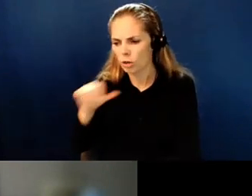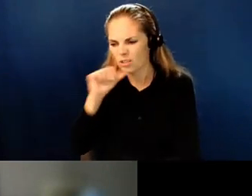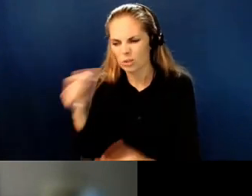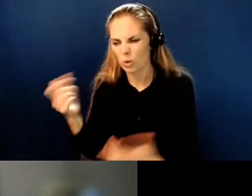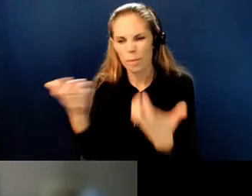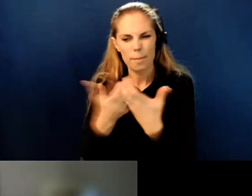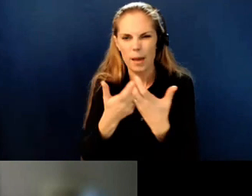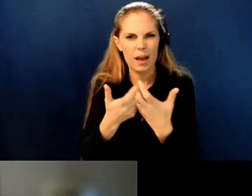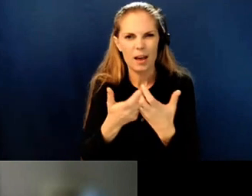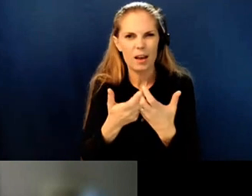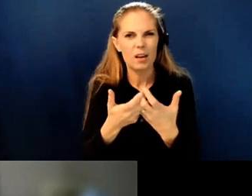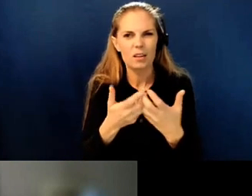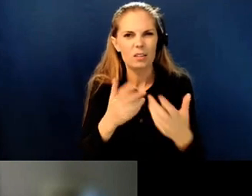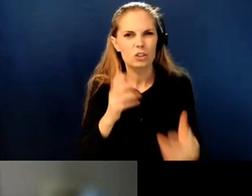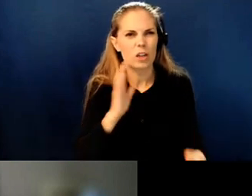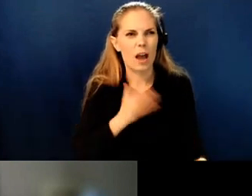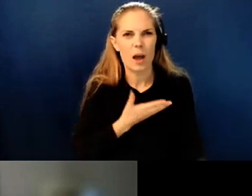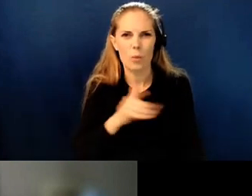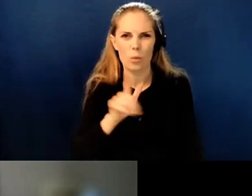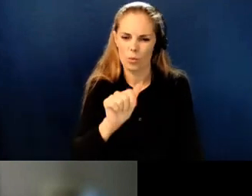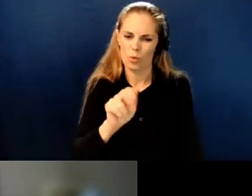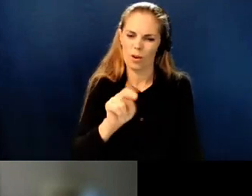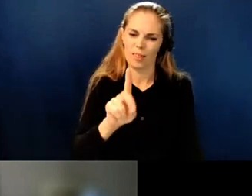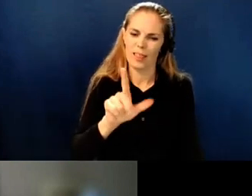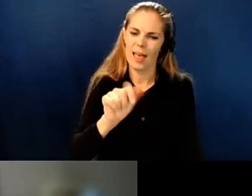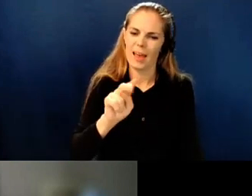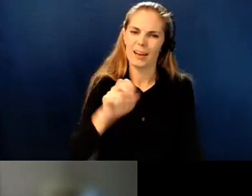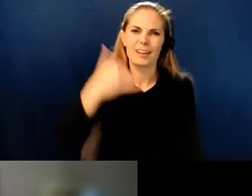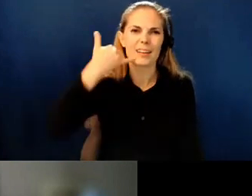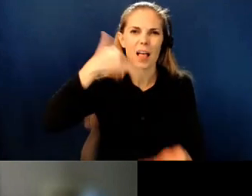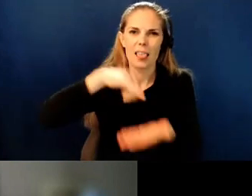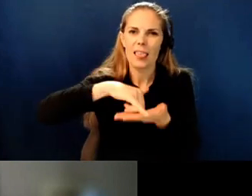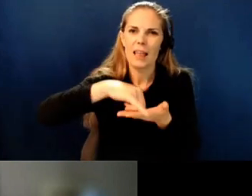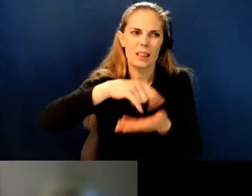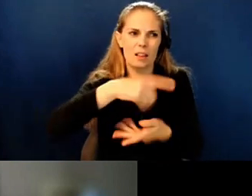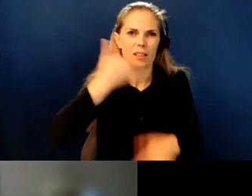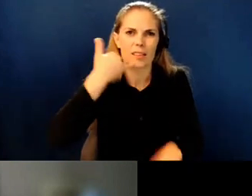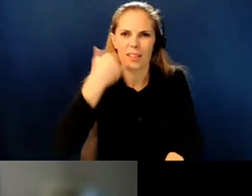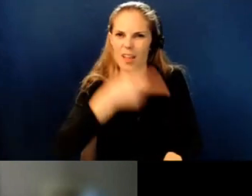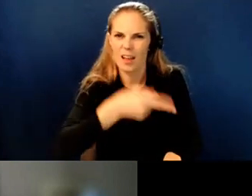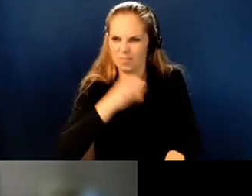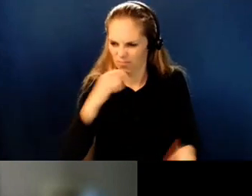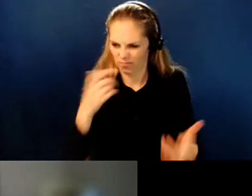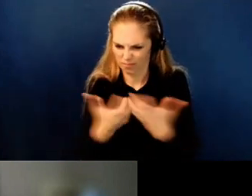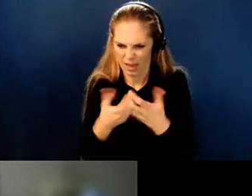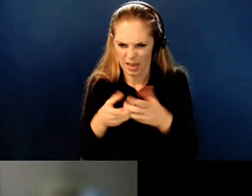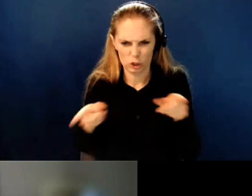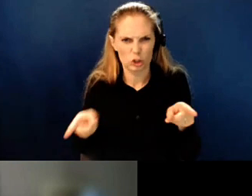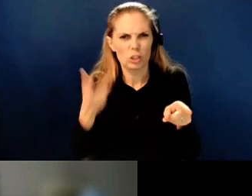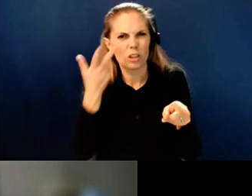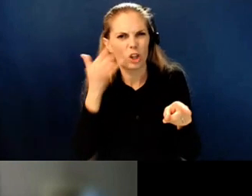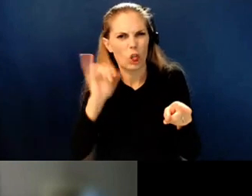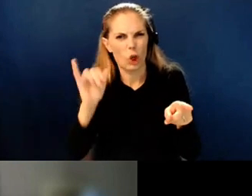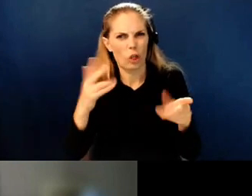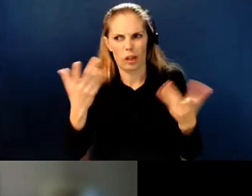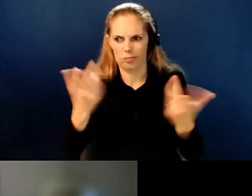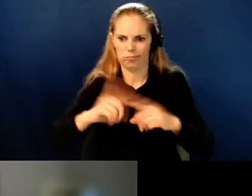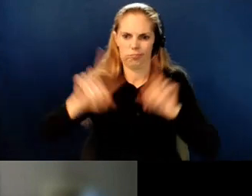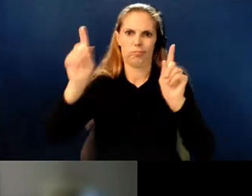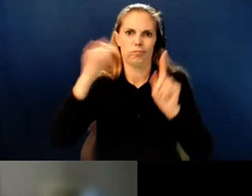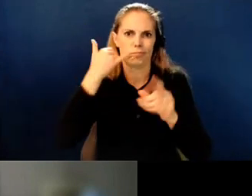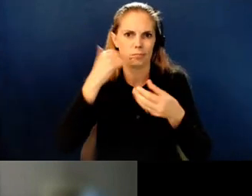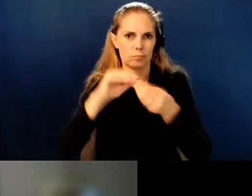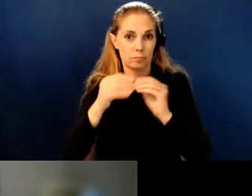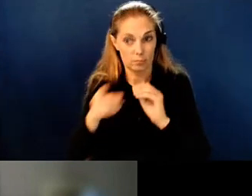It looks like it's just a random number. Is there a way to edit that and make it so when clients do receive